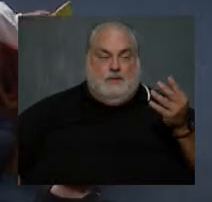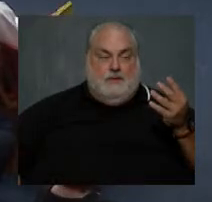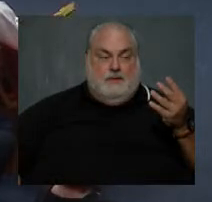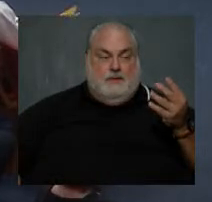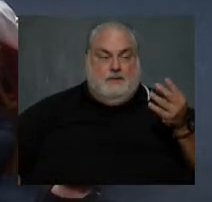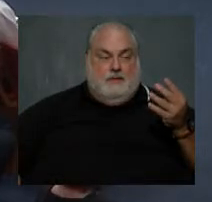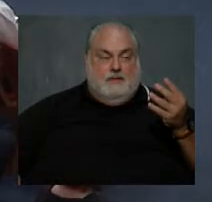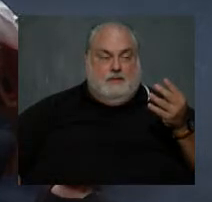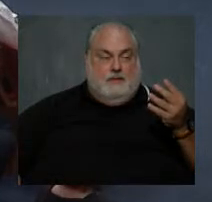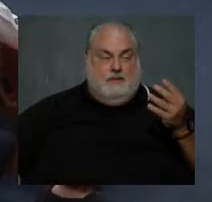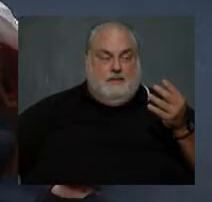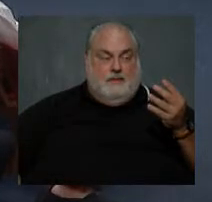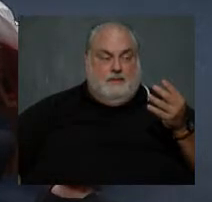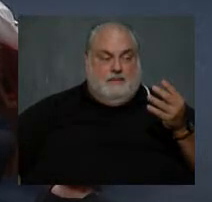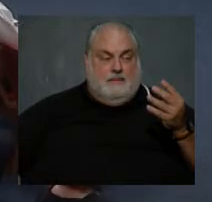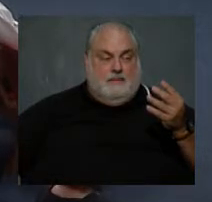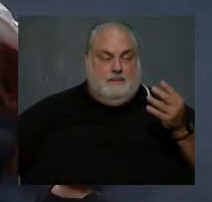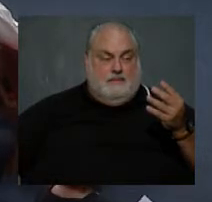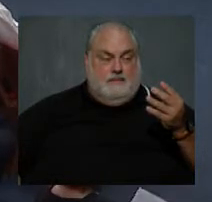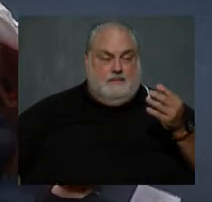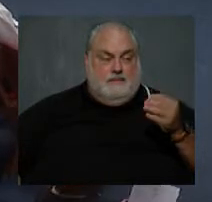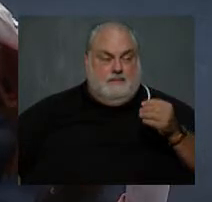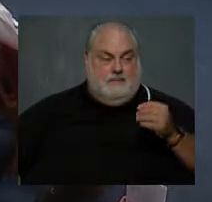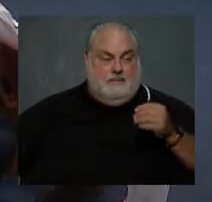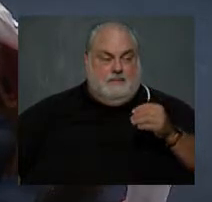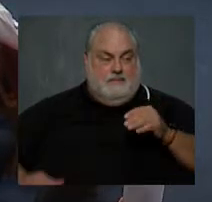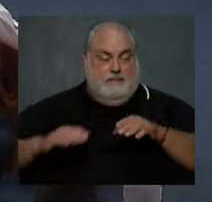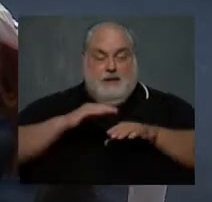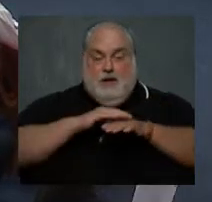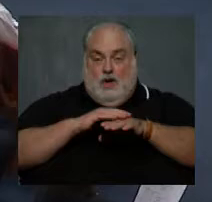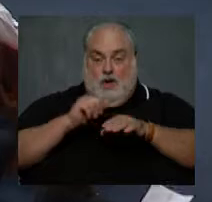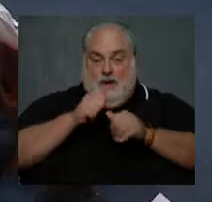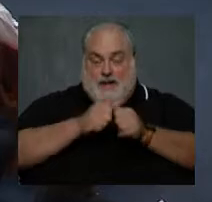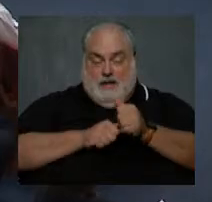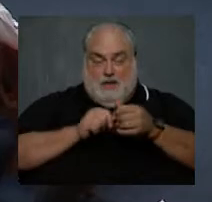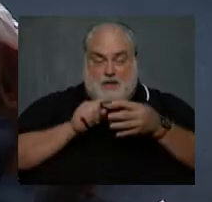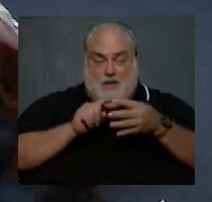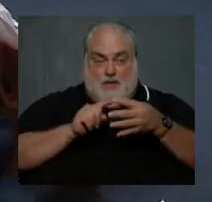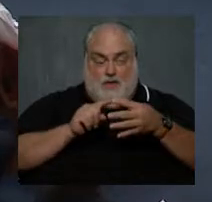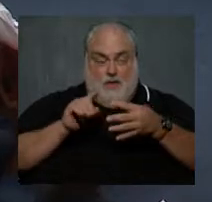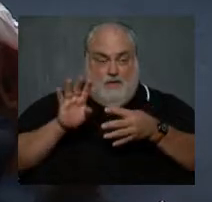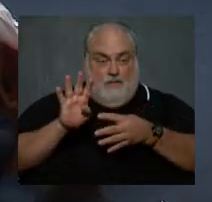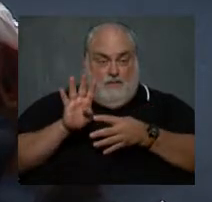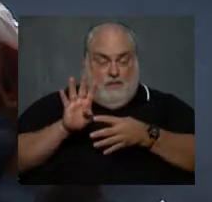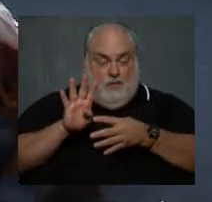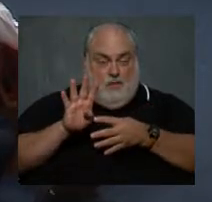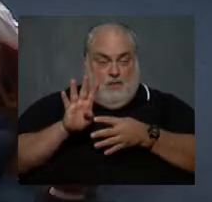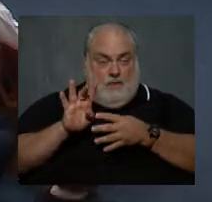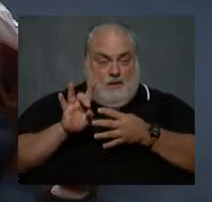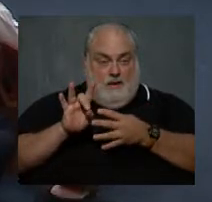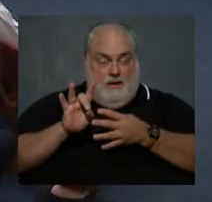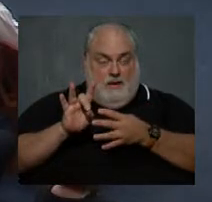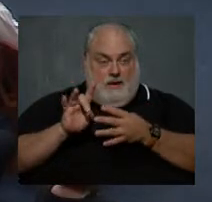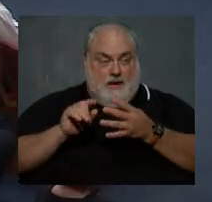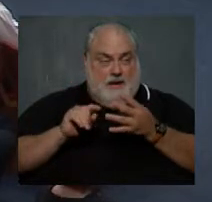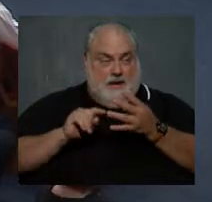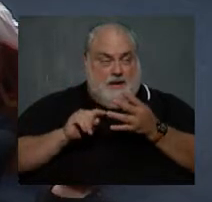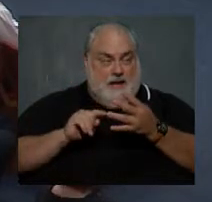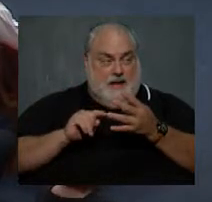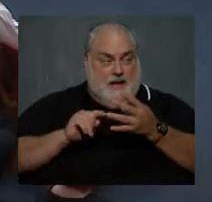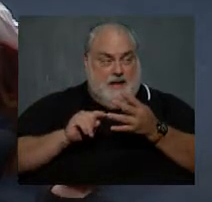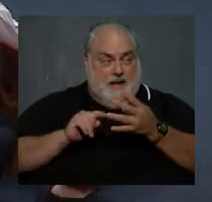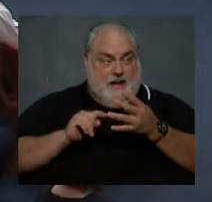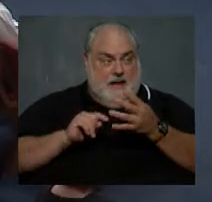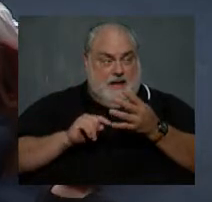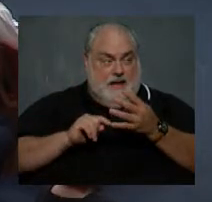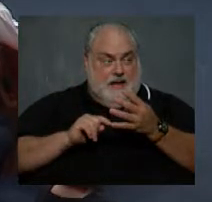of them up and ask them so they don't all have to sit here if somebody decides they want to take the deferral? I'll tell you what, if one of the